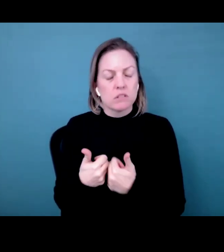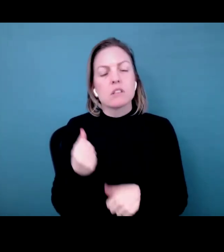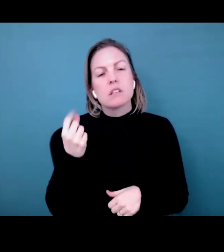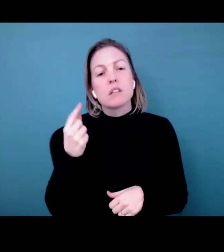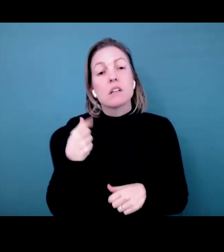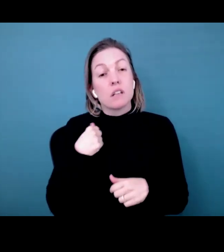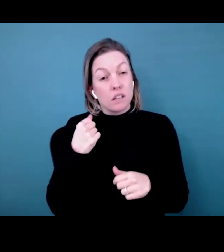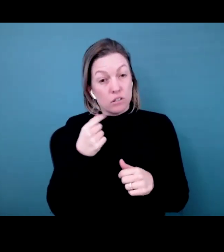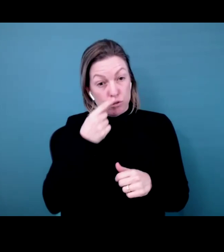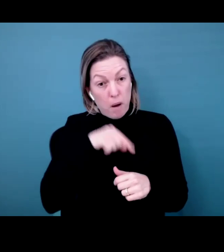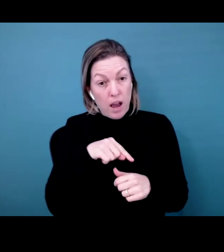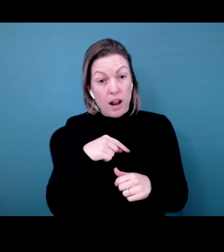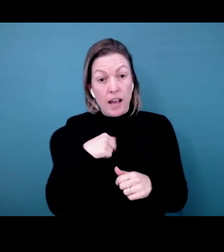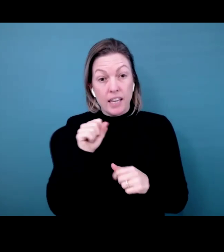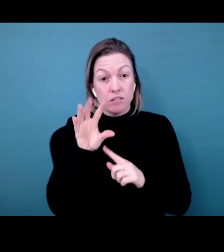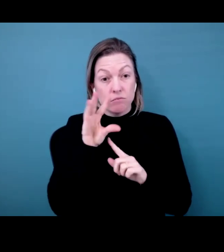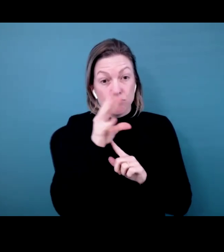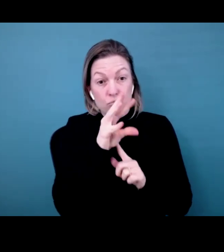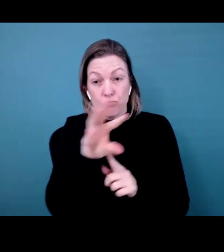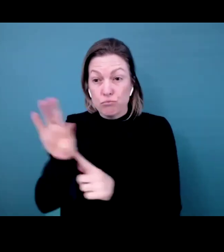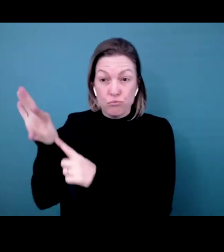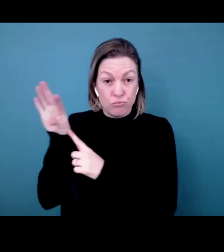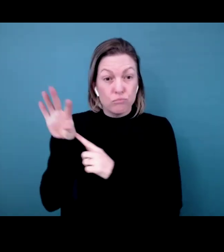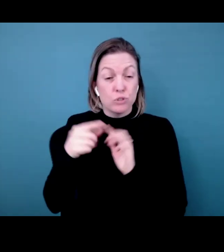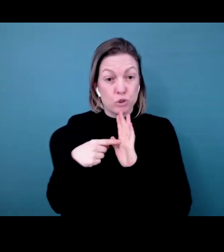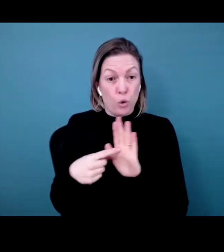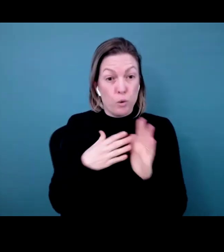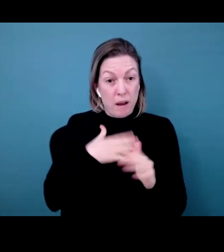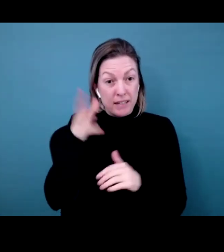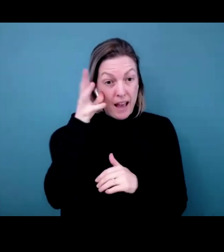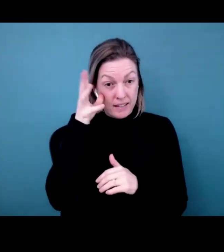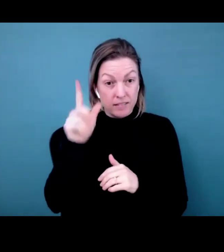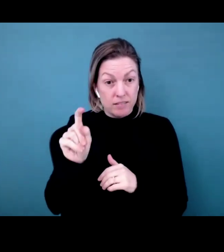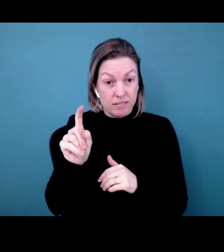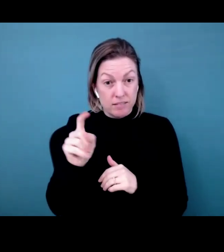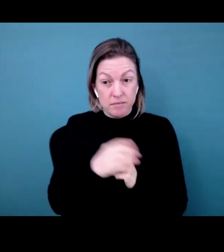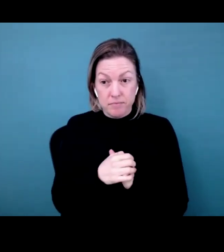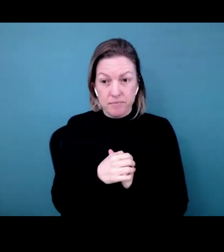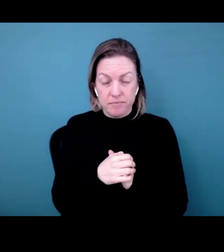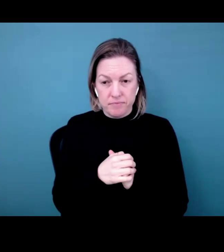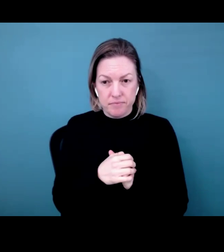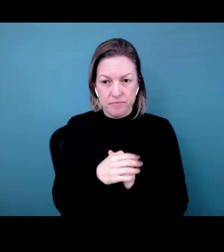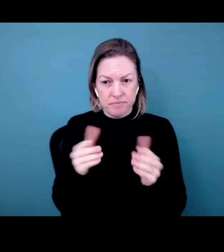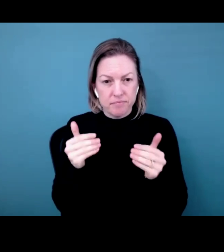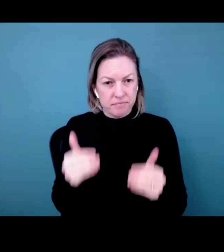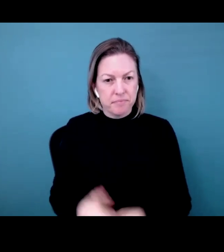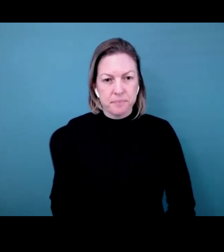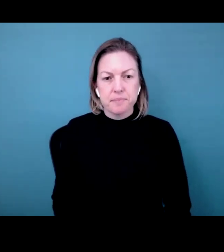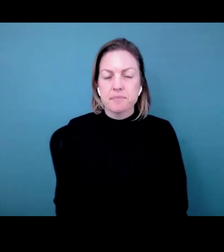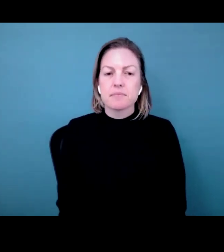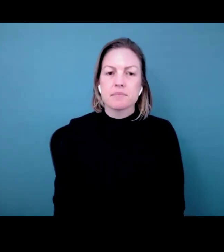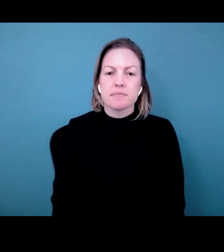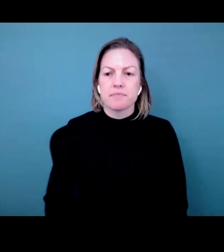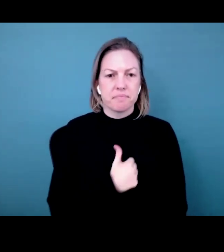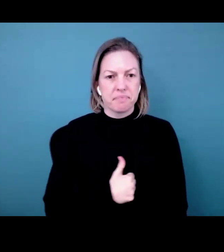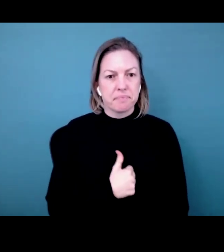I can take the camera out really quickly and just give you a quick introduction to my dad. Let me just do that. So I